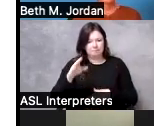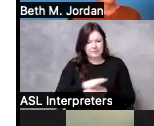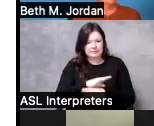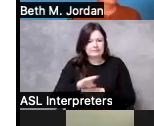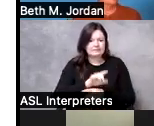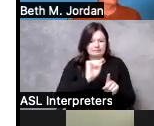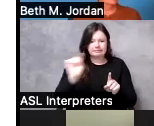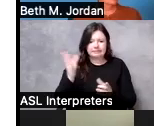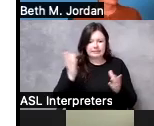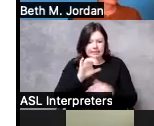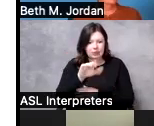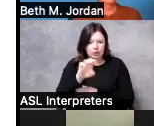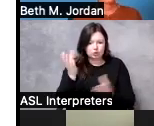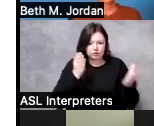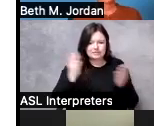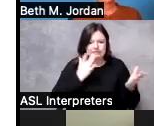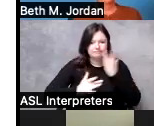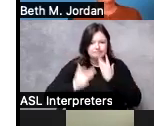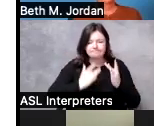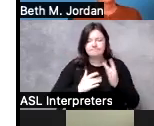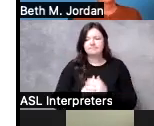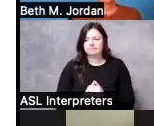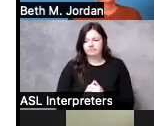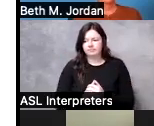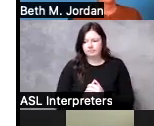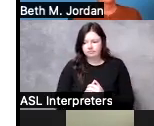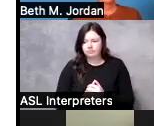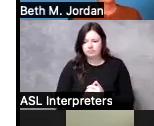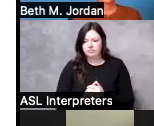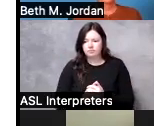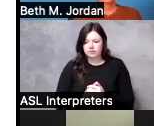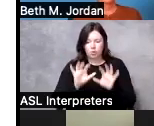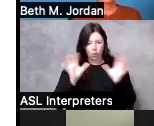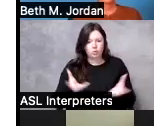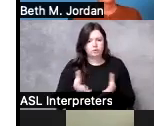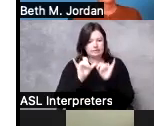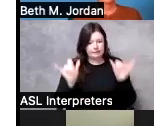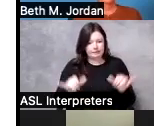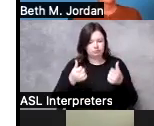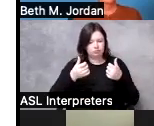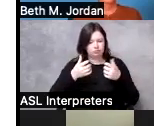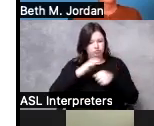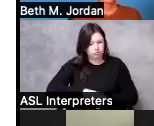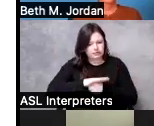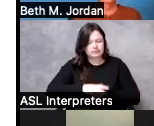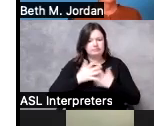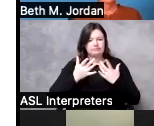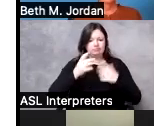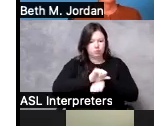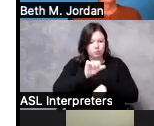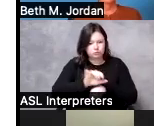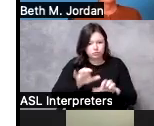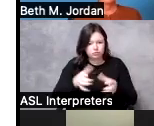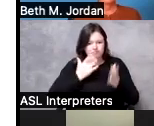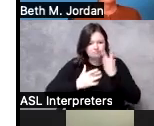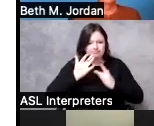care. And, you know, when you have a system that's stressed with workforce issues and acuity is increasing,